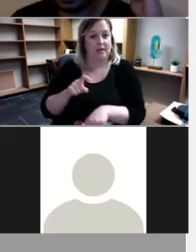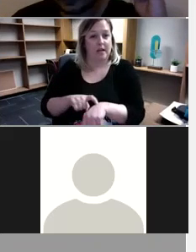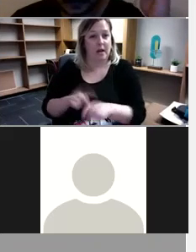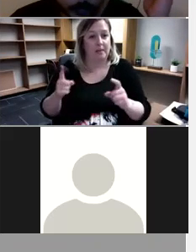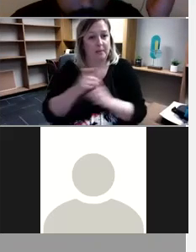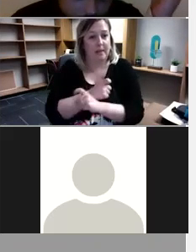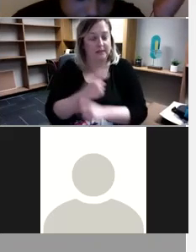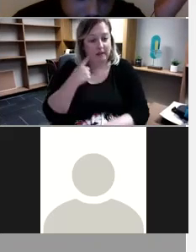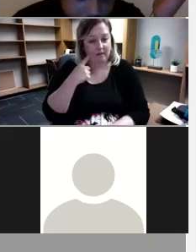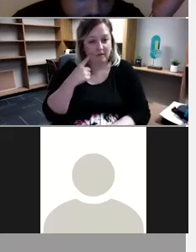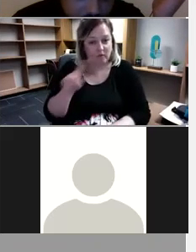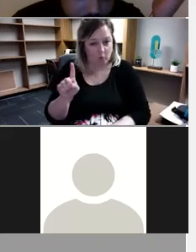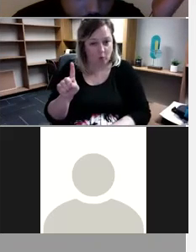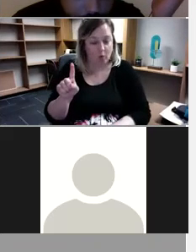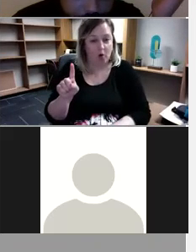for,